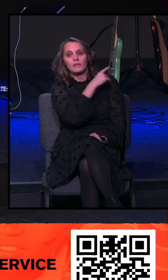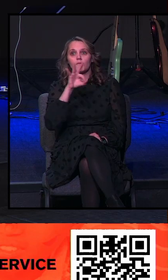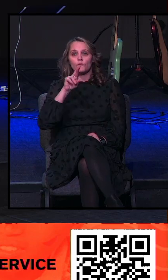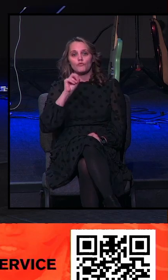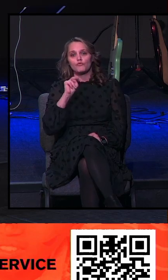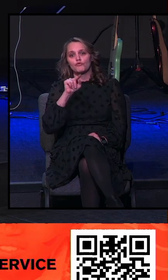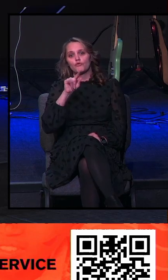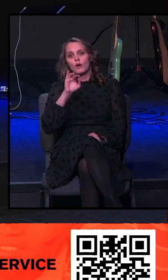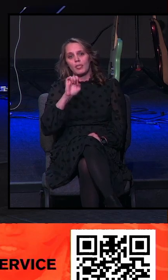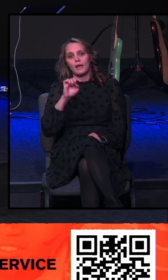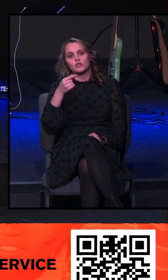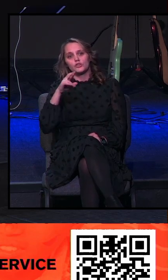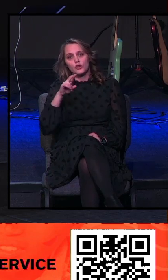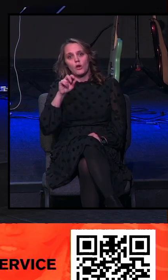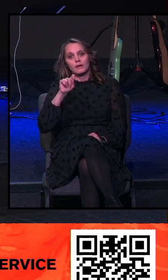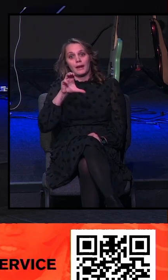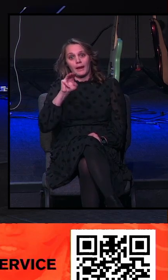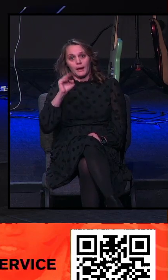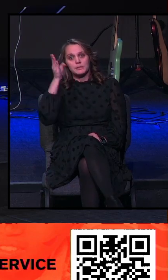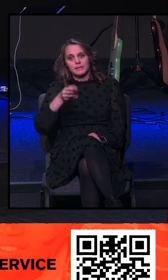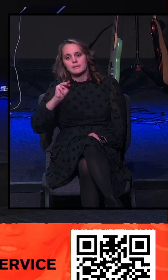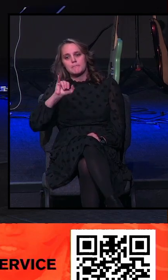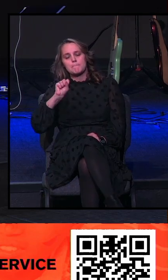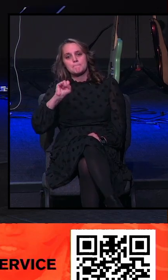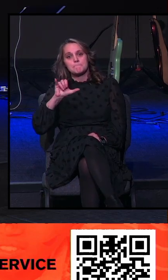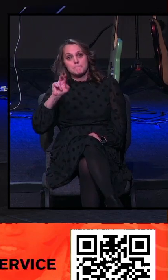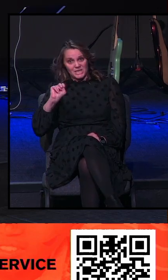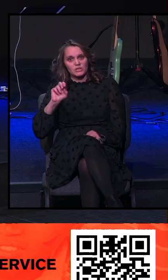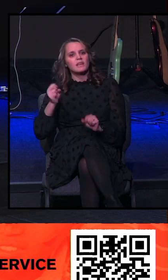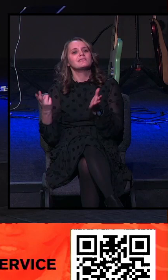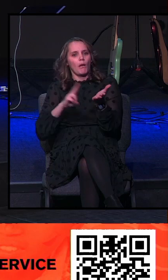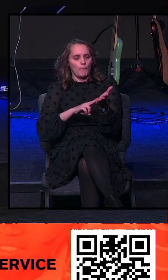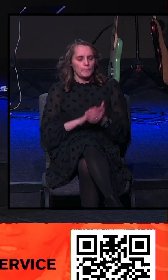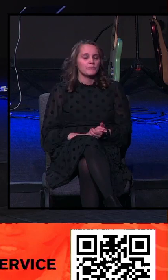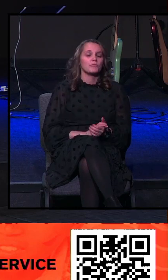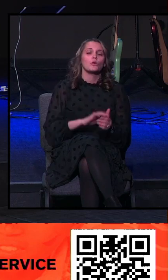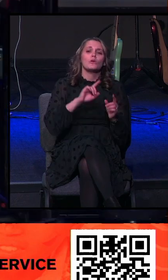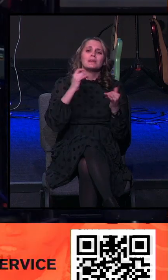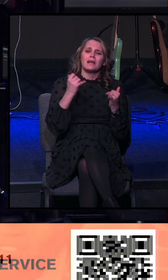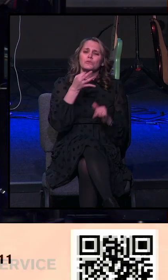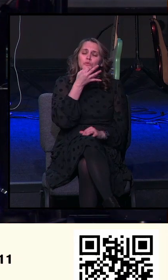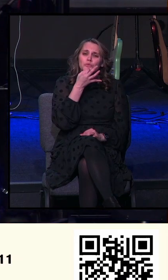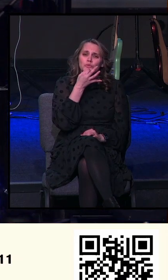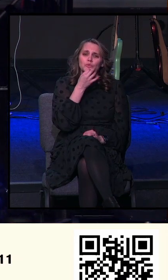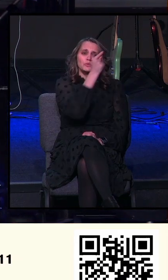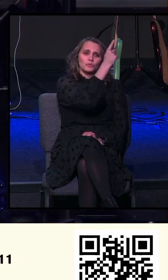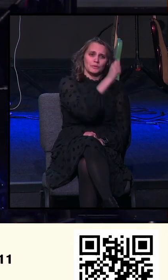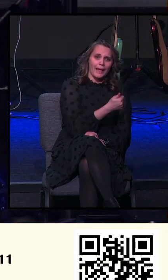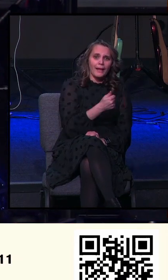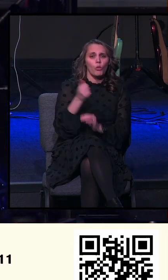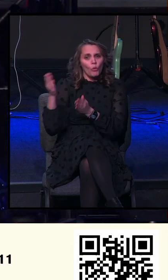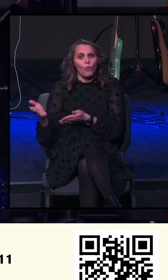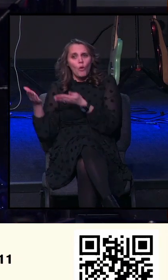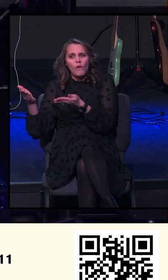frontlinegr.com/missions and you can sign up for this mission trips coming up. So as we go into time of tithes and offerings, when there's a unique way that